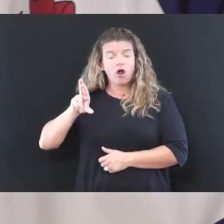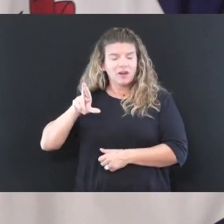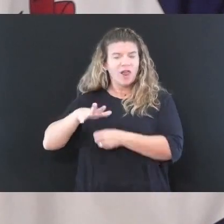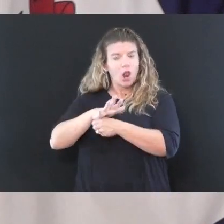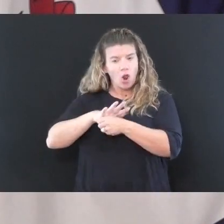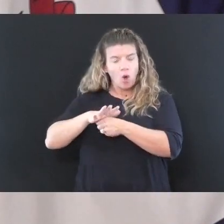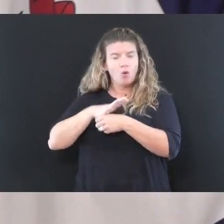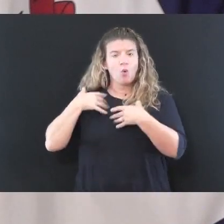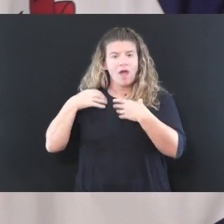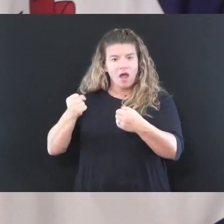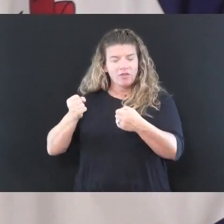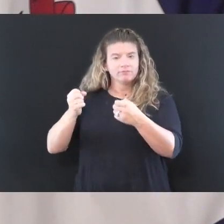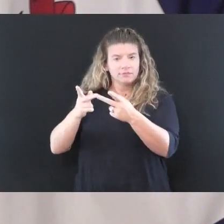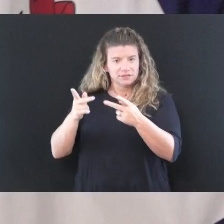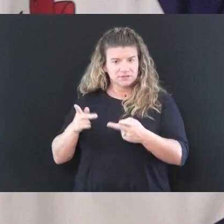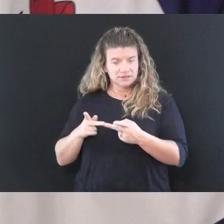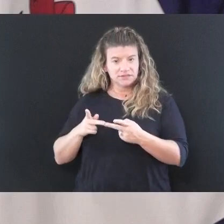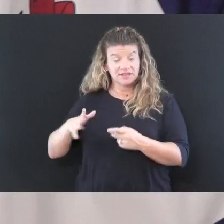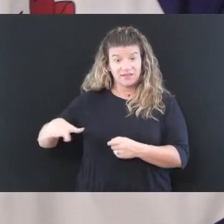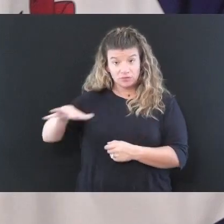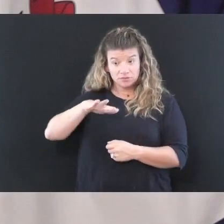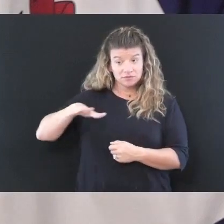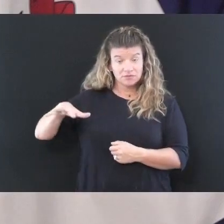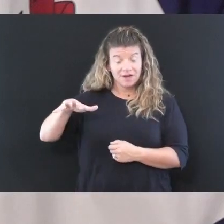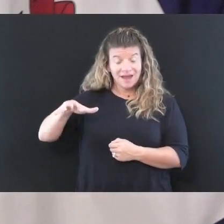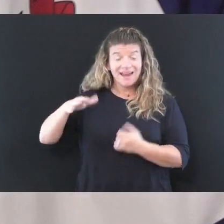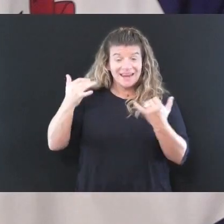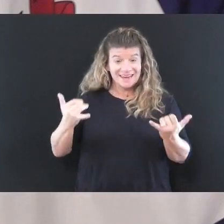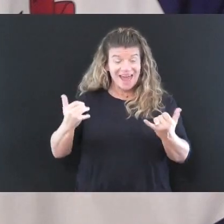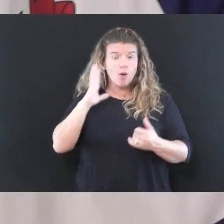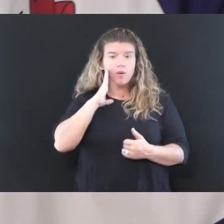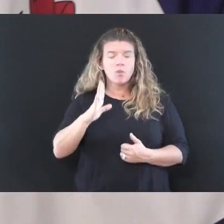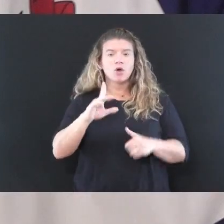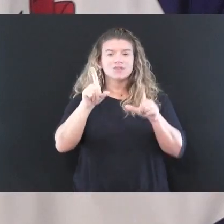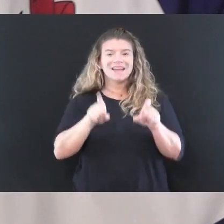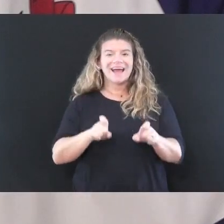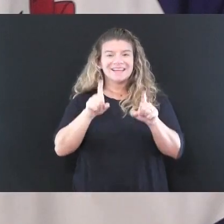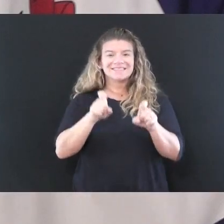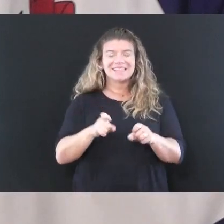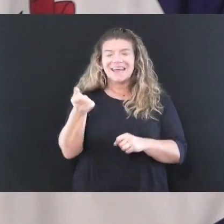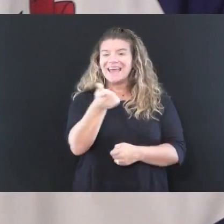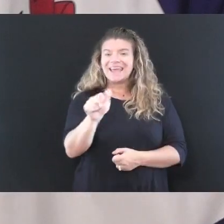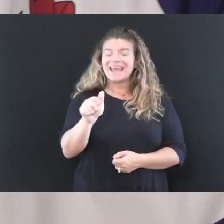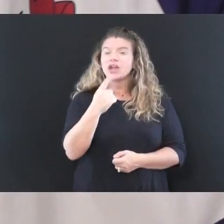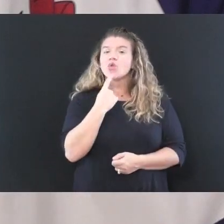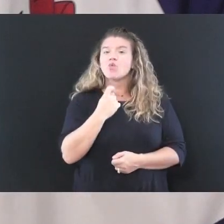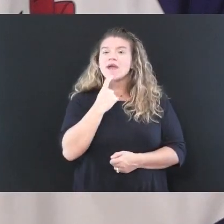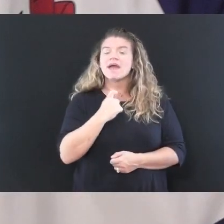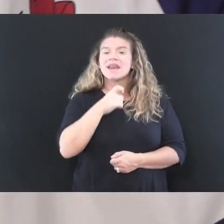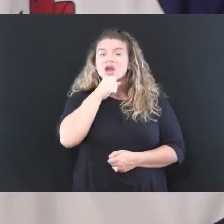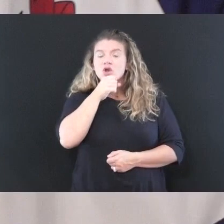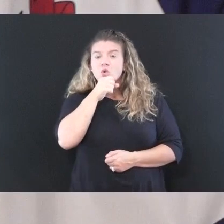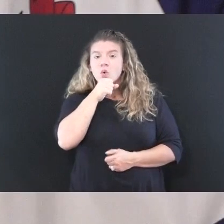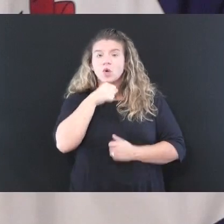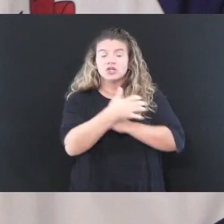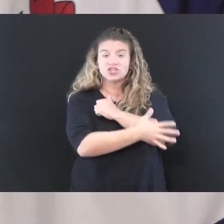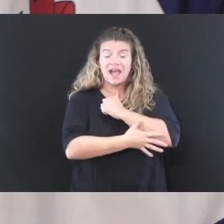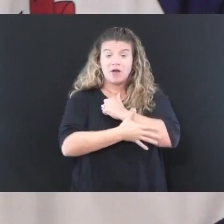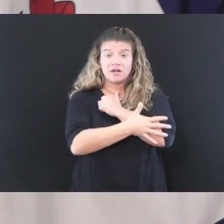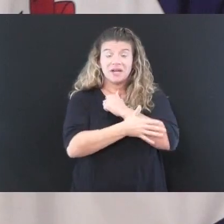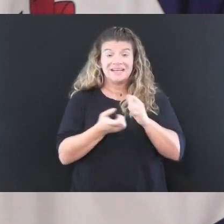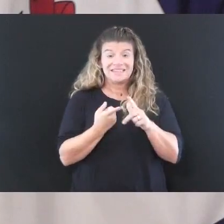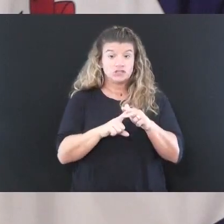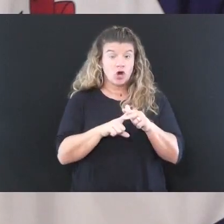health officials. We're going to test in our red and orange counties, and effective